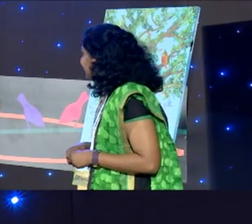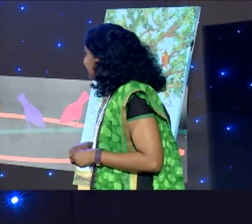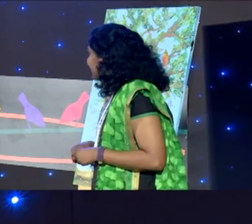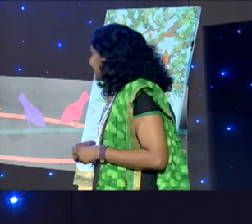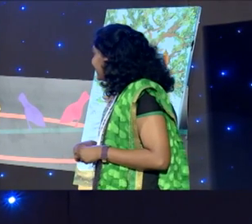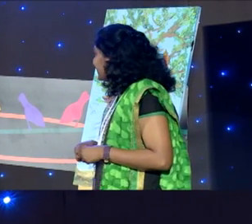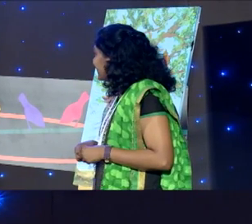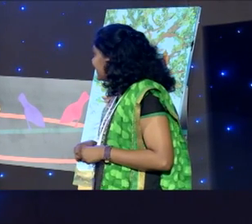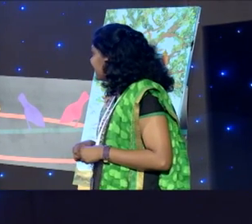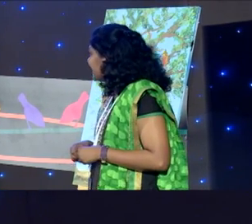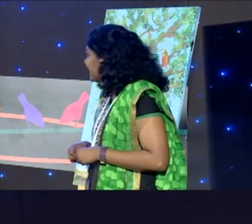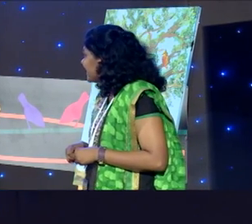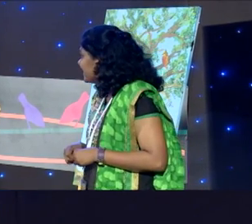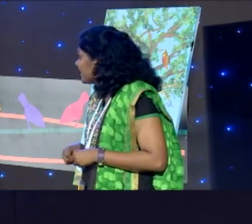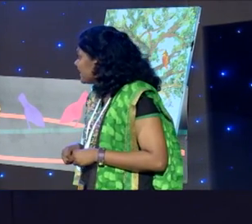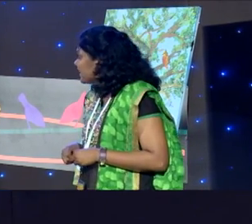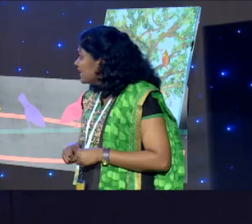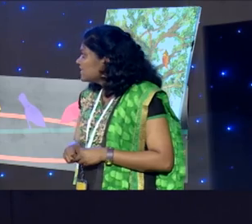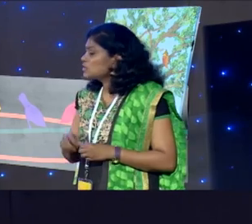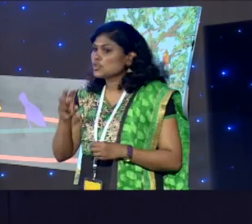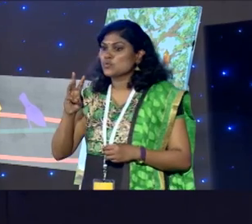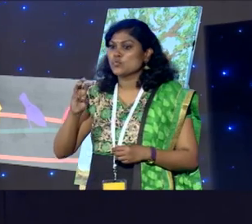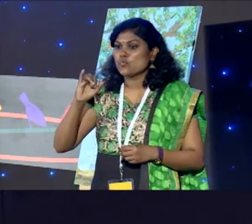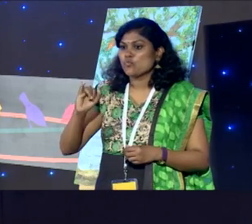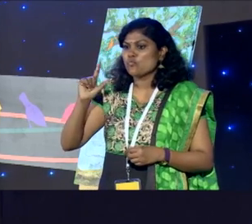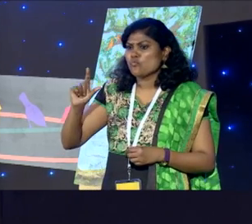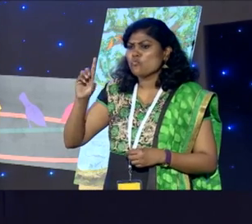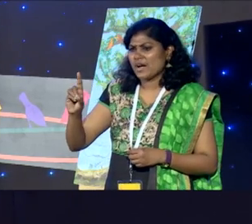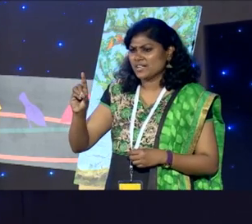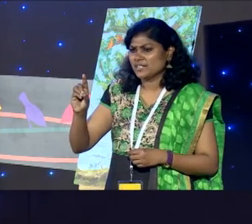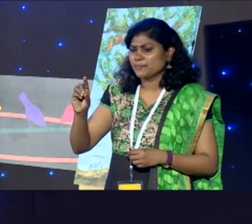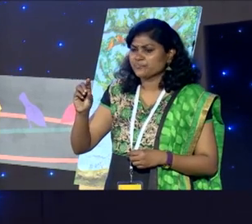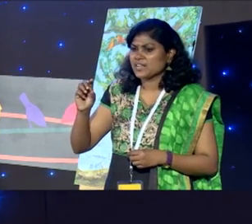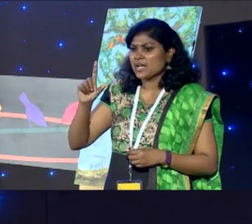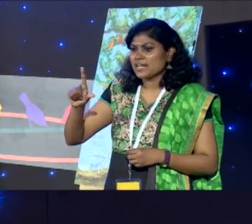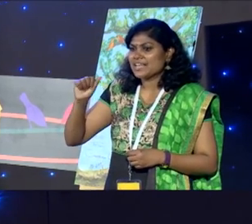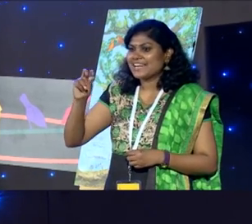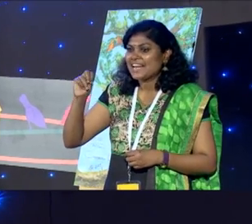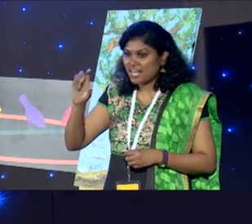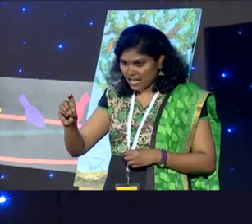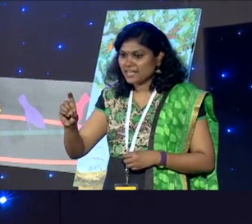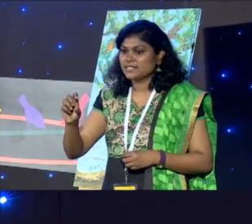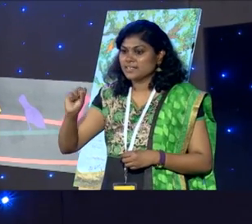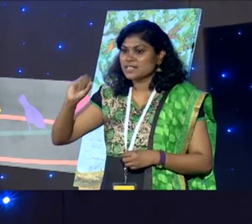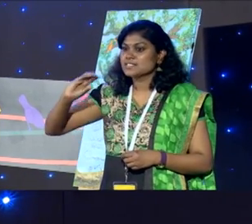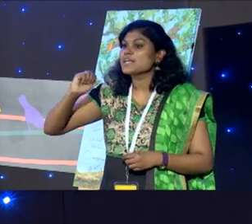PROWL stands for Preservation of Wild Landscapes. And let me and our